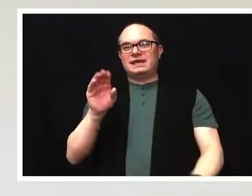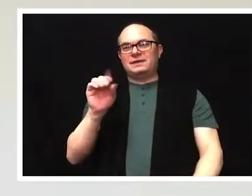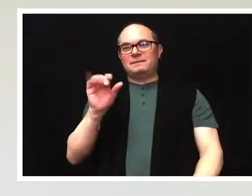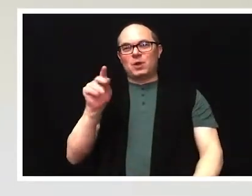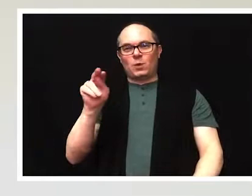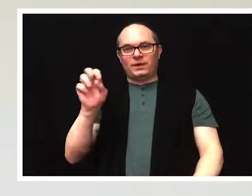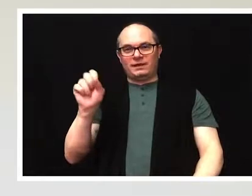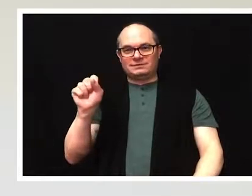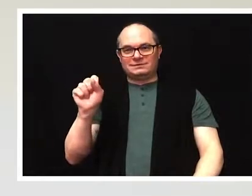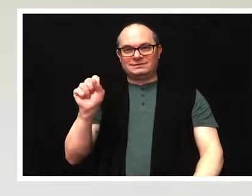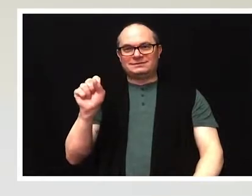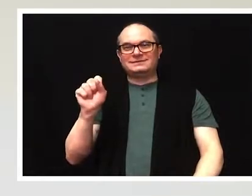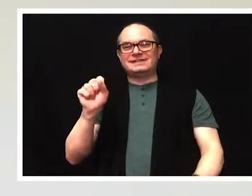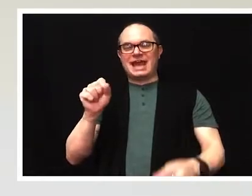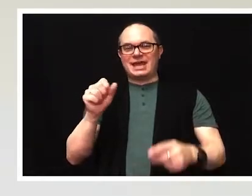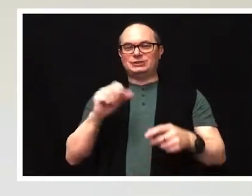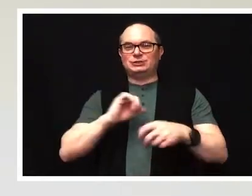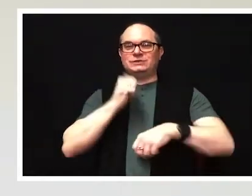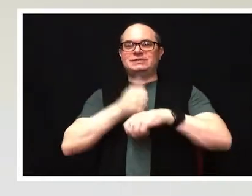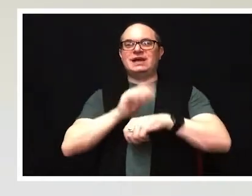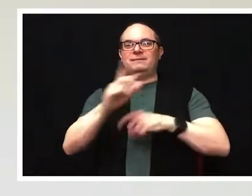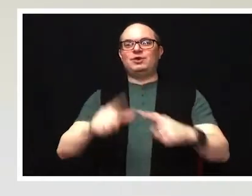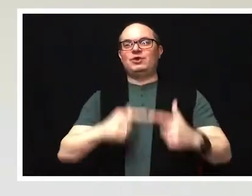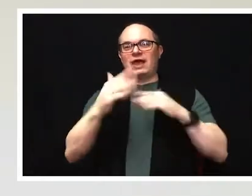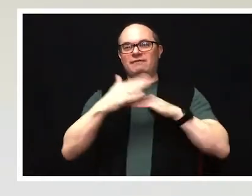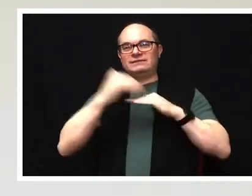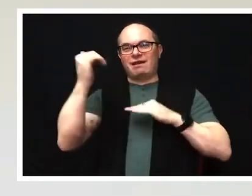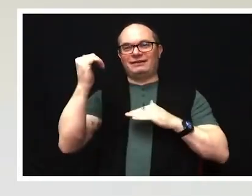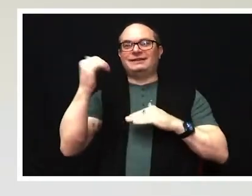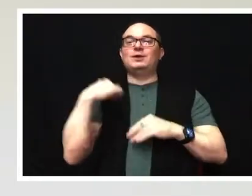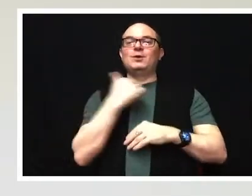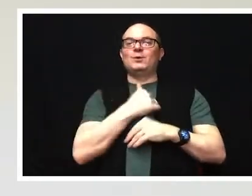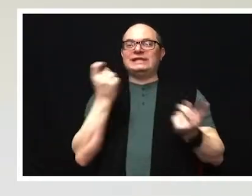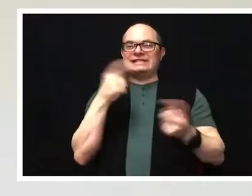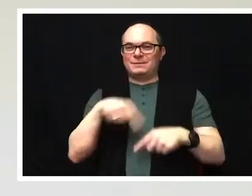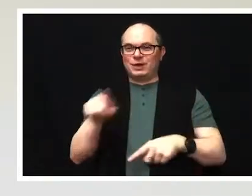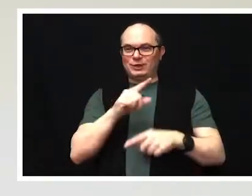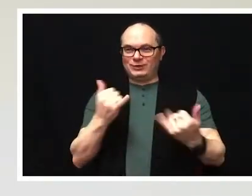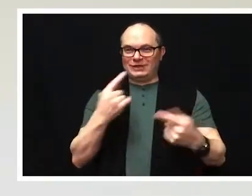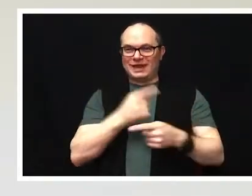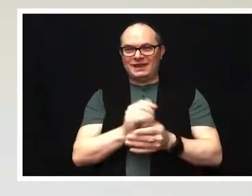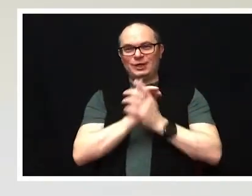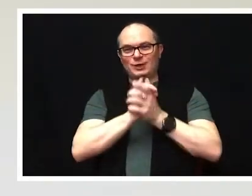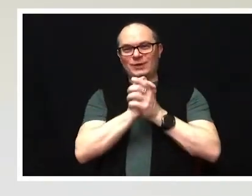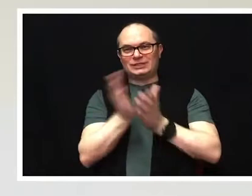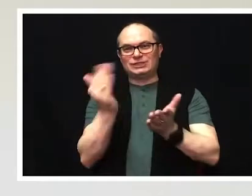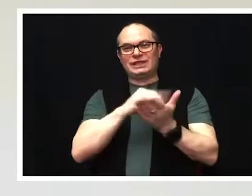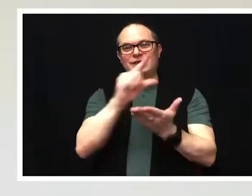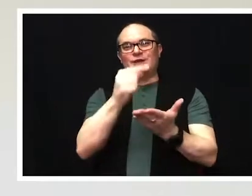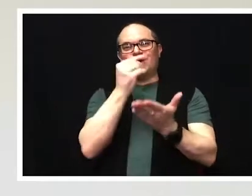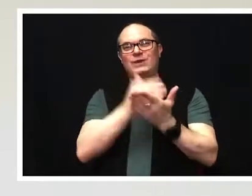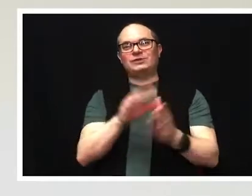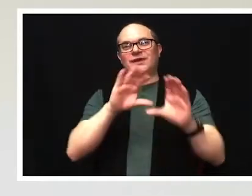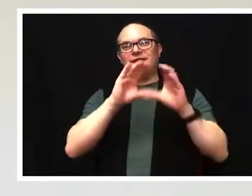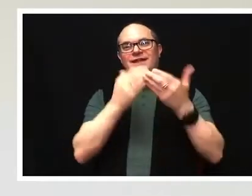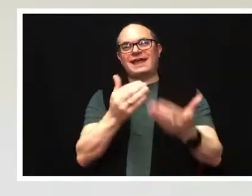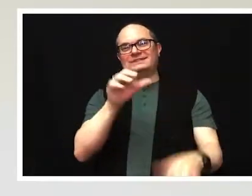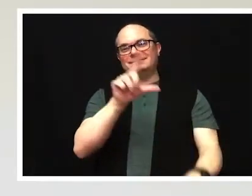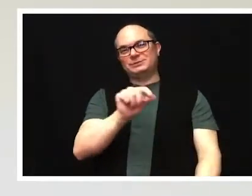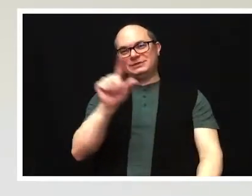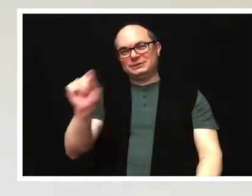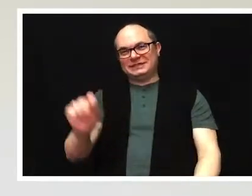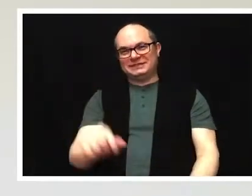as you step out to accomplish your life's calling. We celebrate you today. Congratulations again, graduates of the class